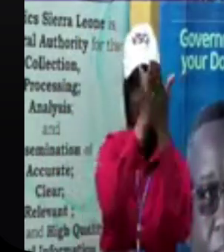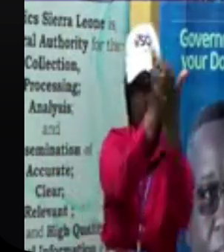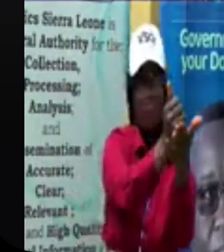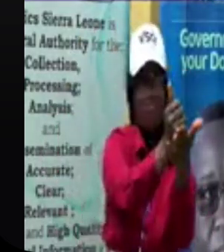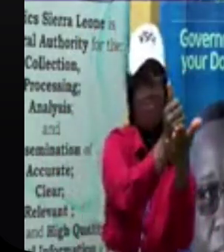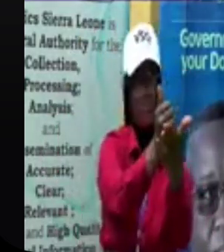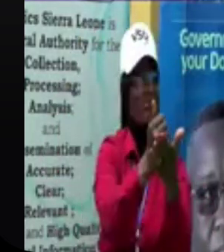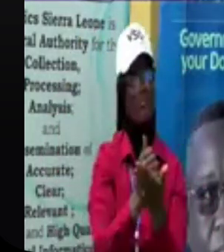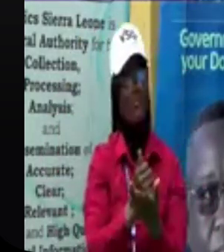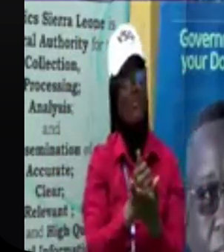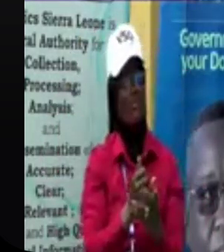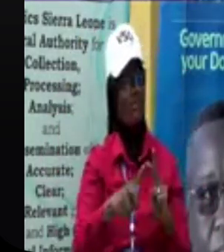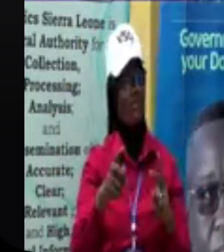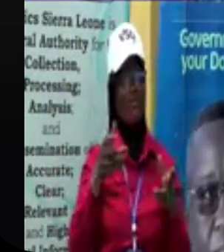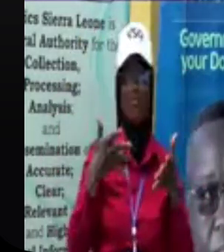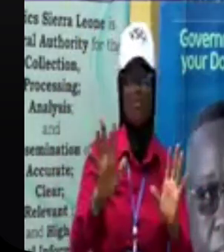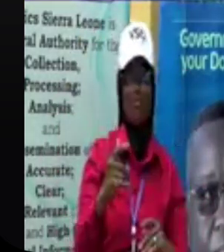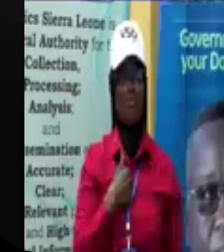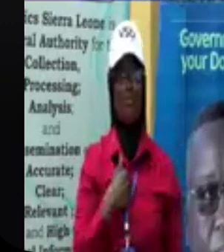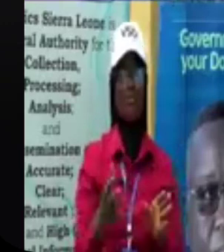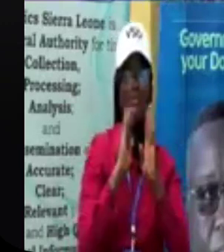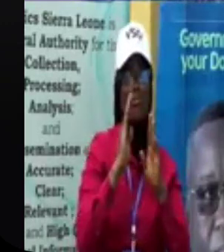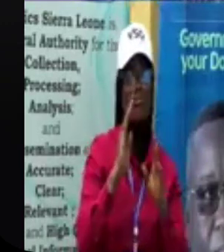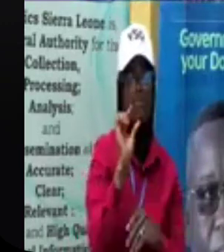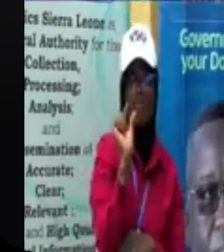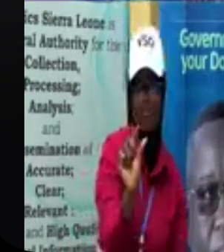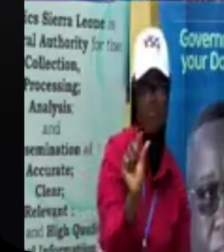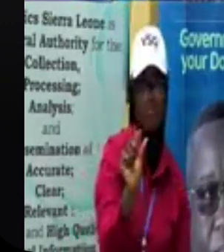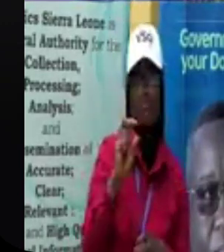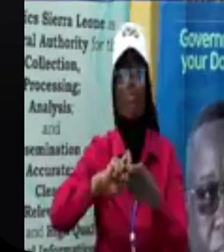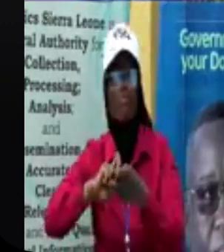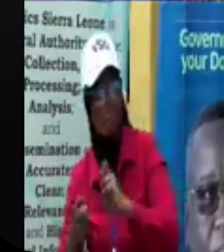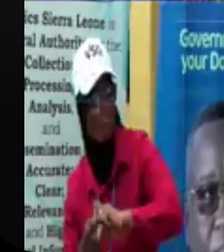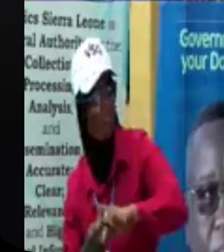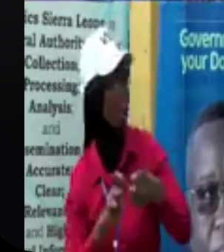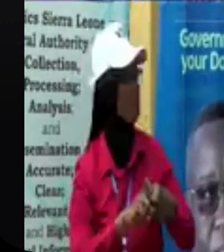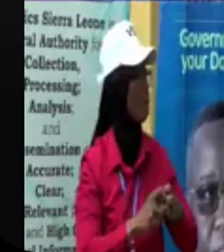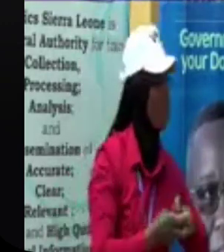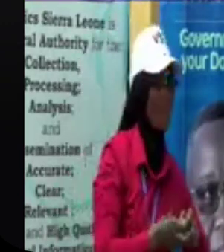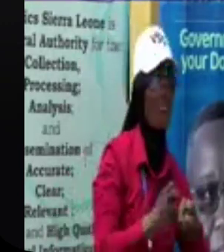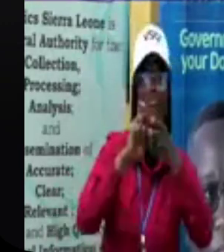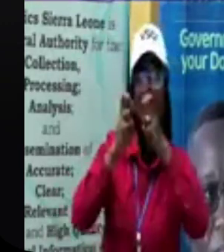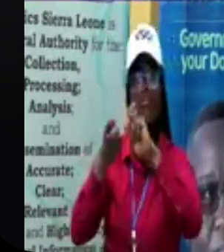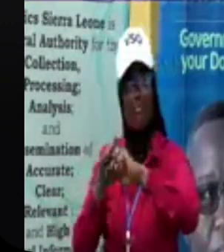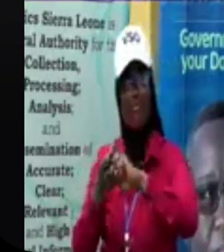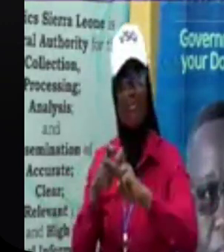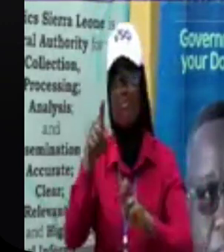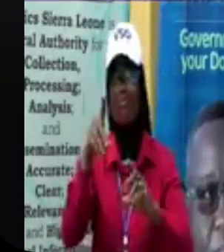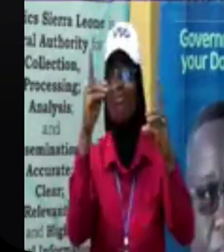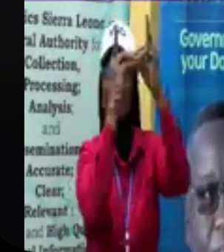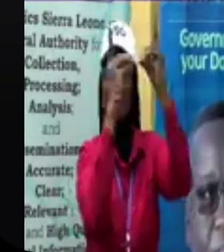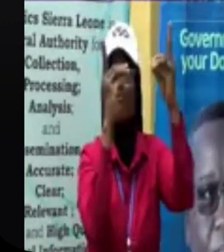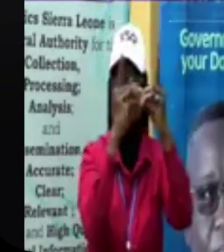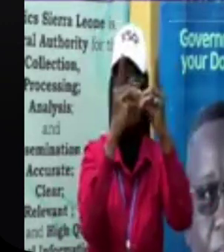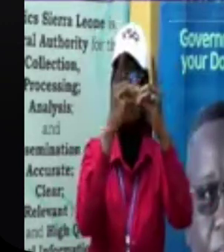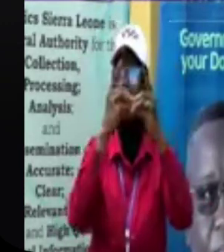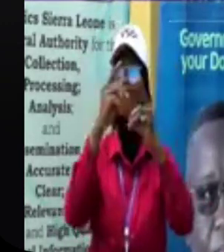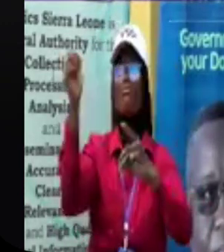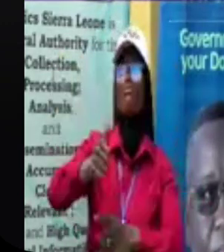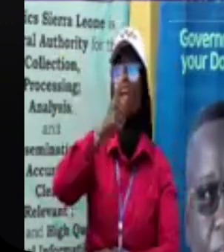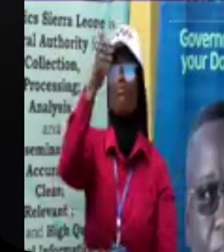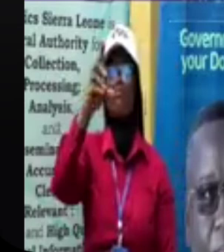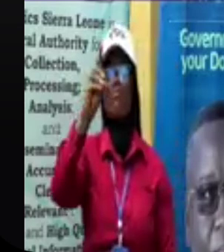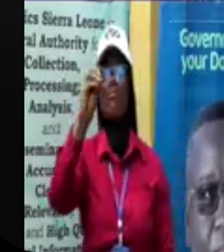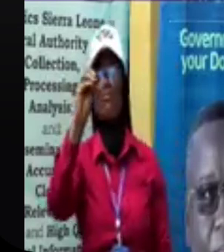to that. But if you permit me, make I talk small about issues at district and chiefdom level. You talk